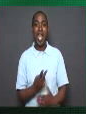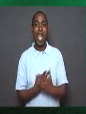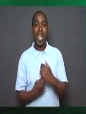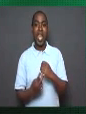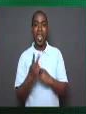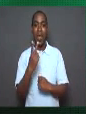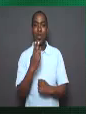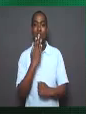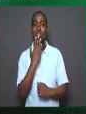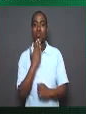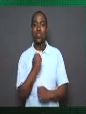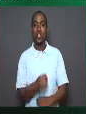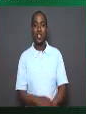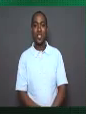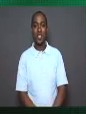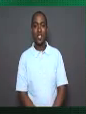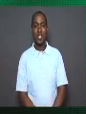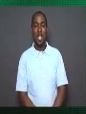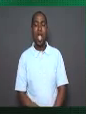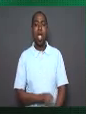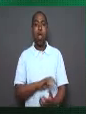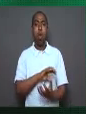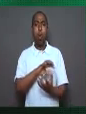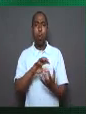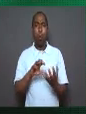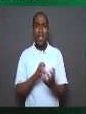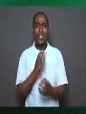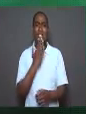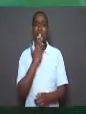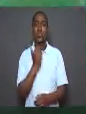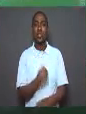sugars, or complex sugars.